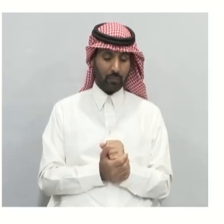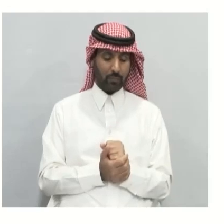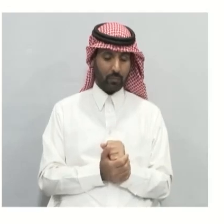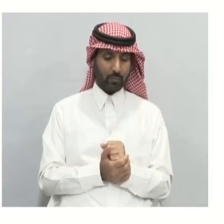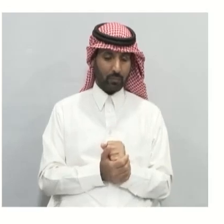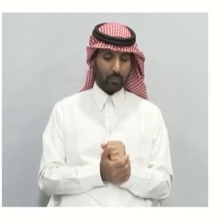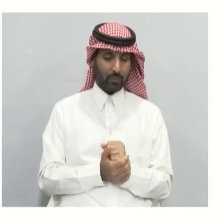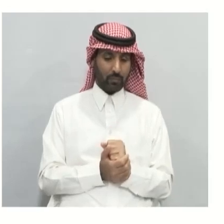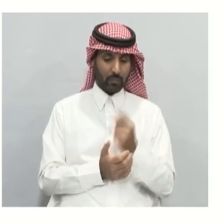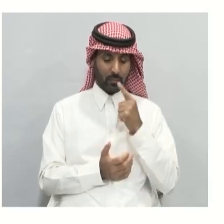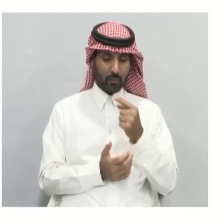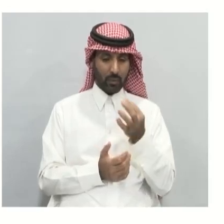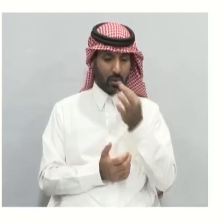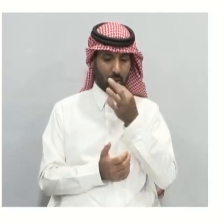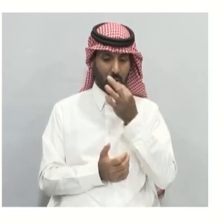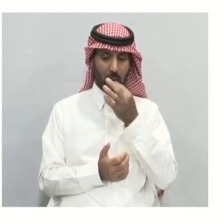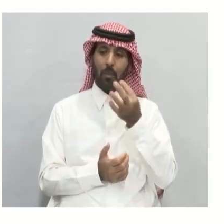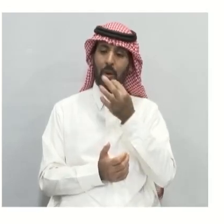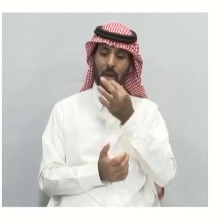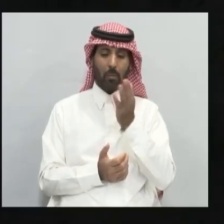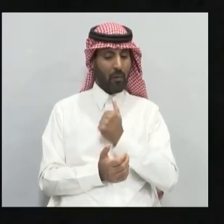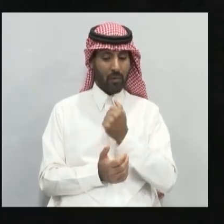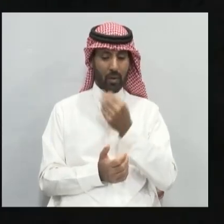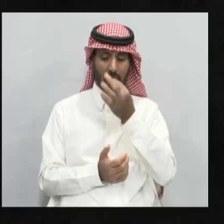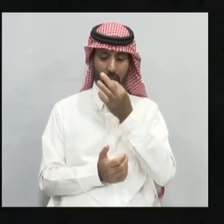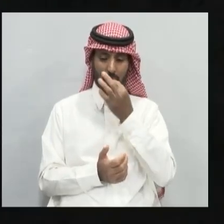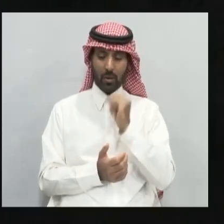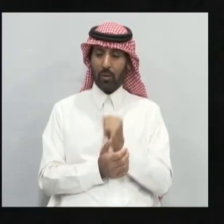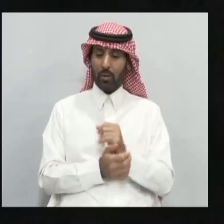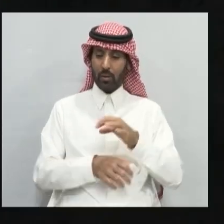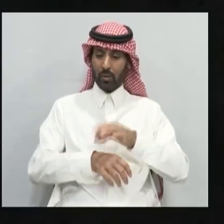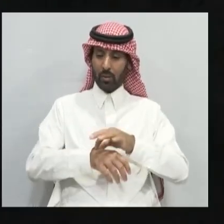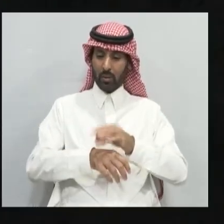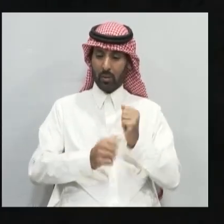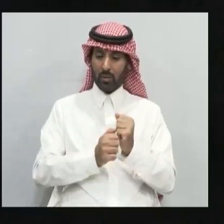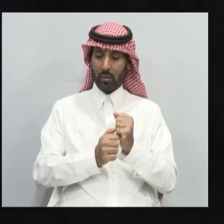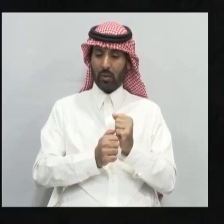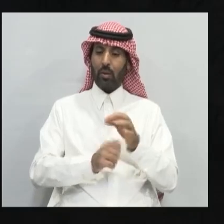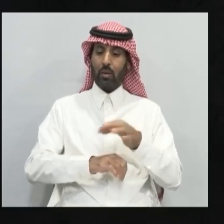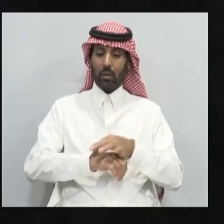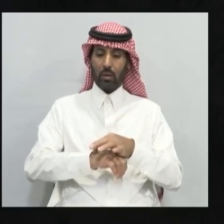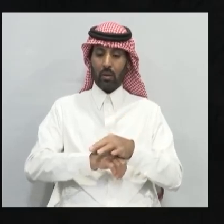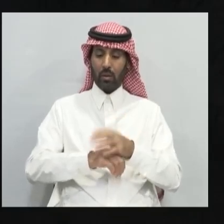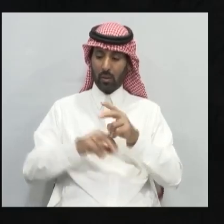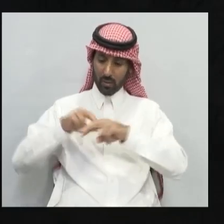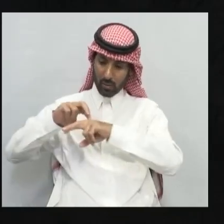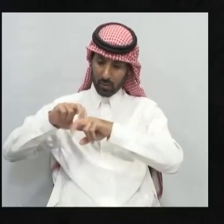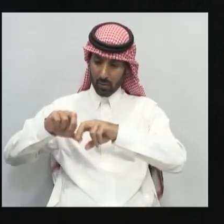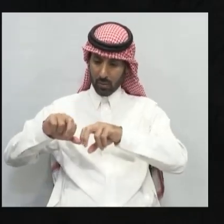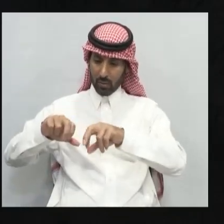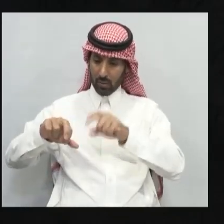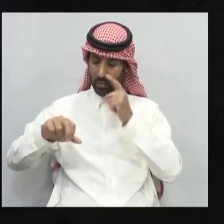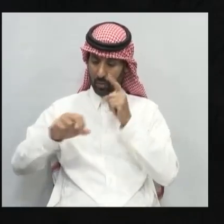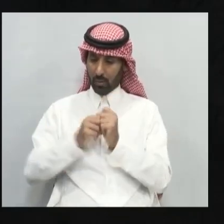about life without penicillin? What is it? It's a drug or it was discovered, and it is a